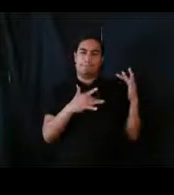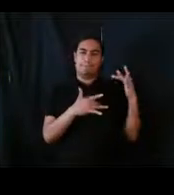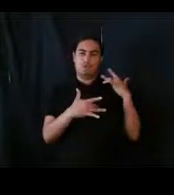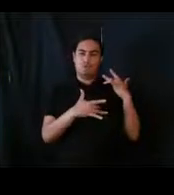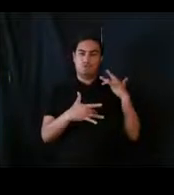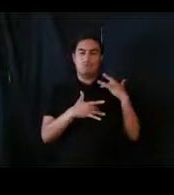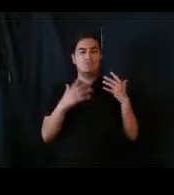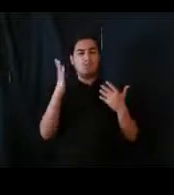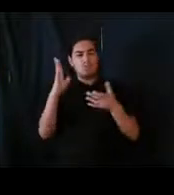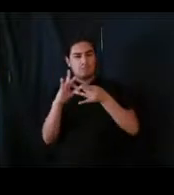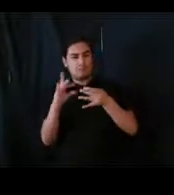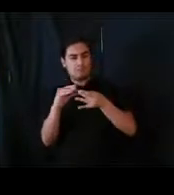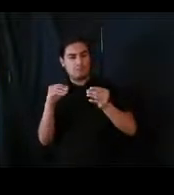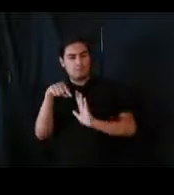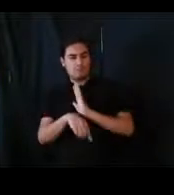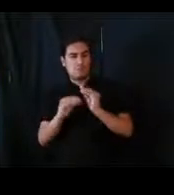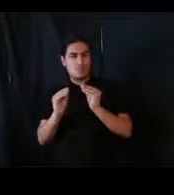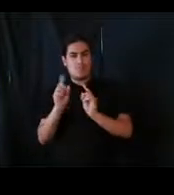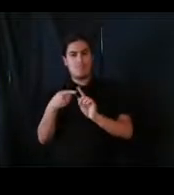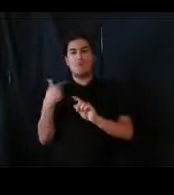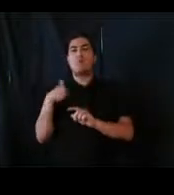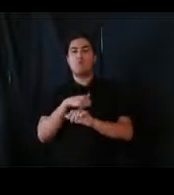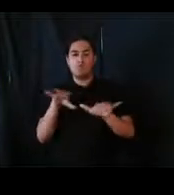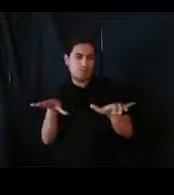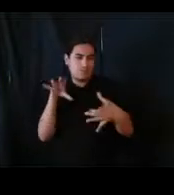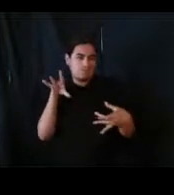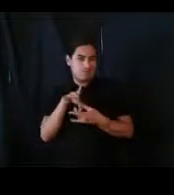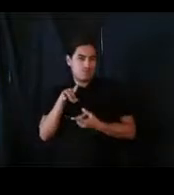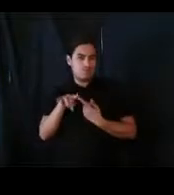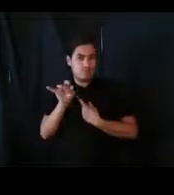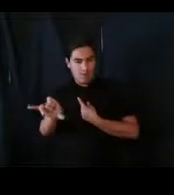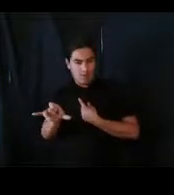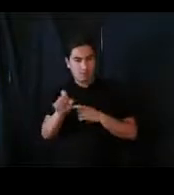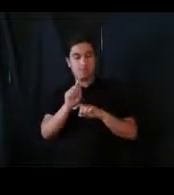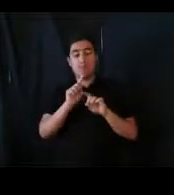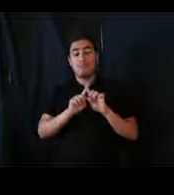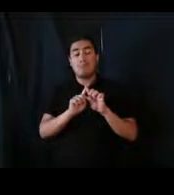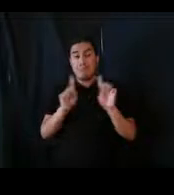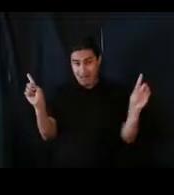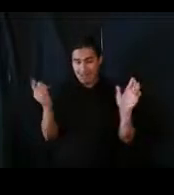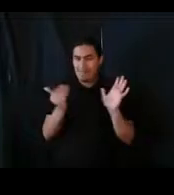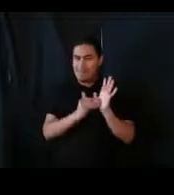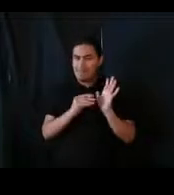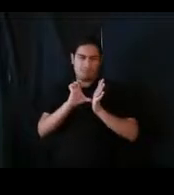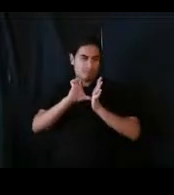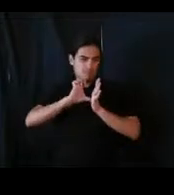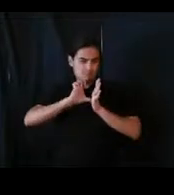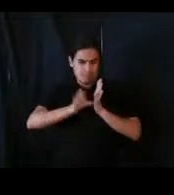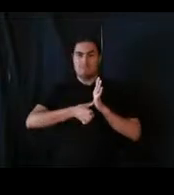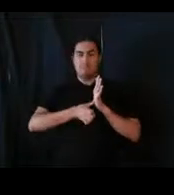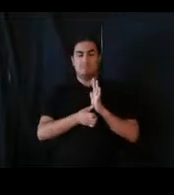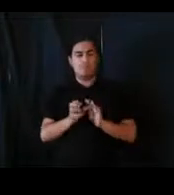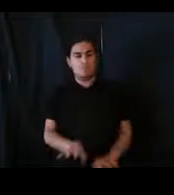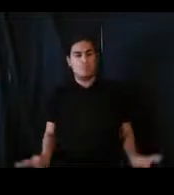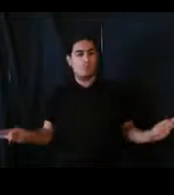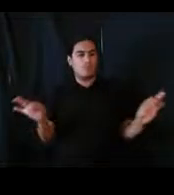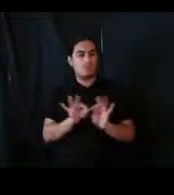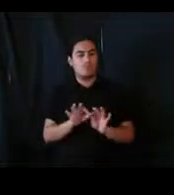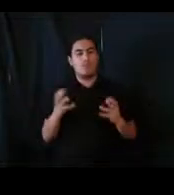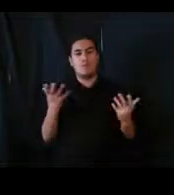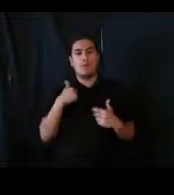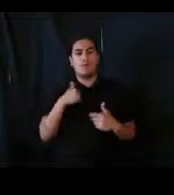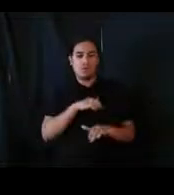a little bit more about some of the things that we're doing associated with that but it just reinforces the importance of of what we're